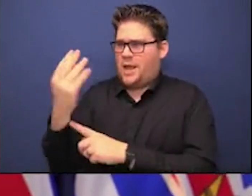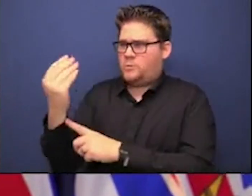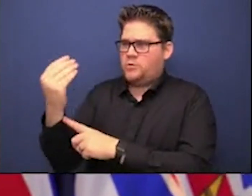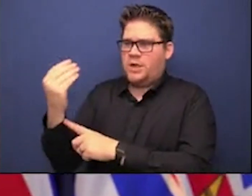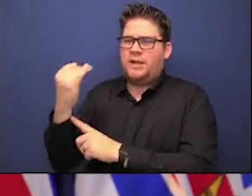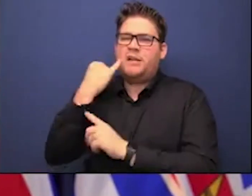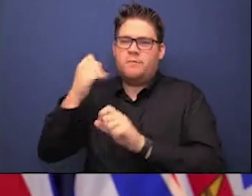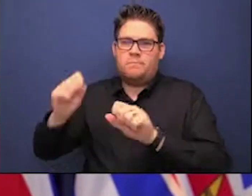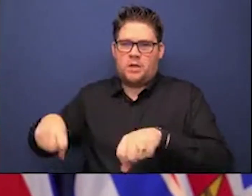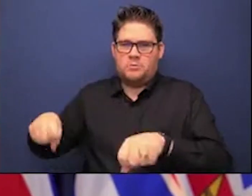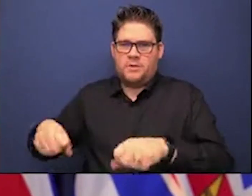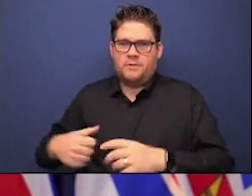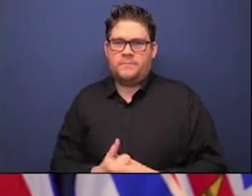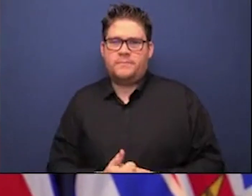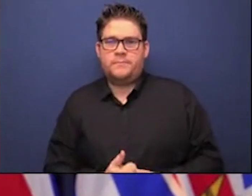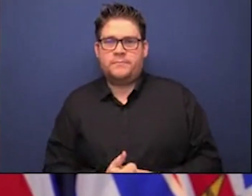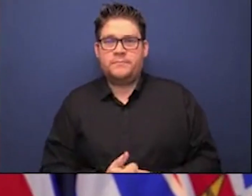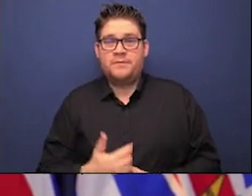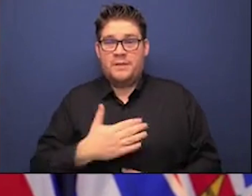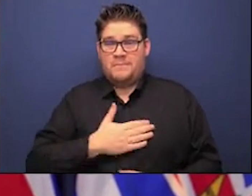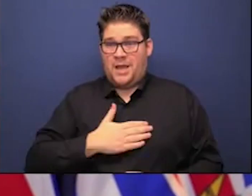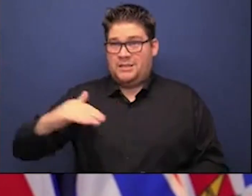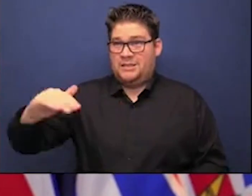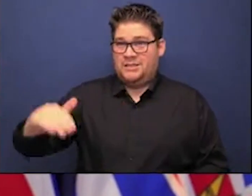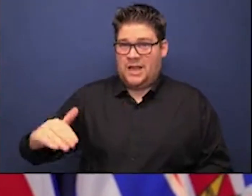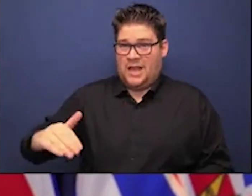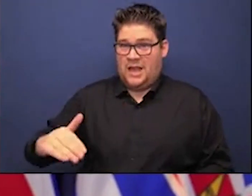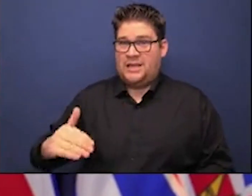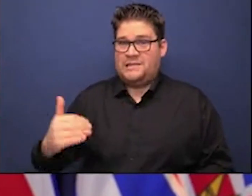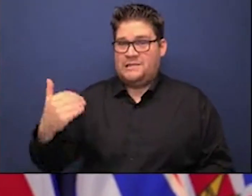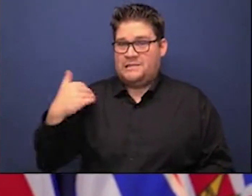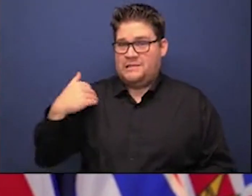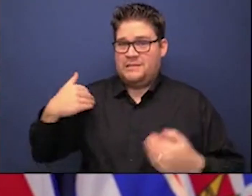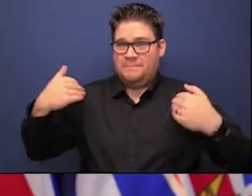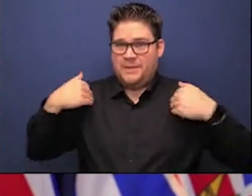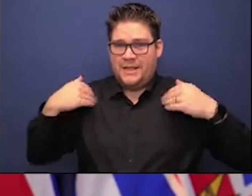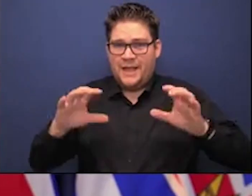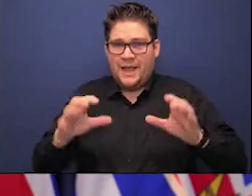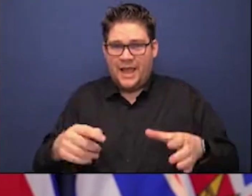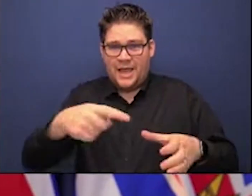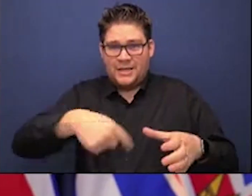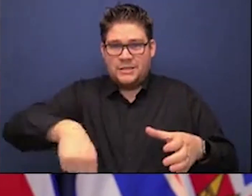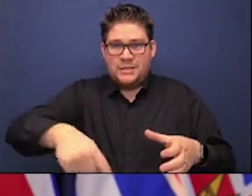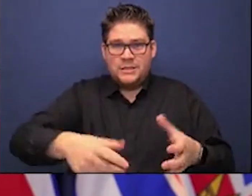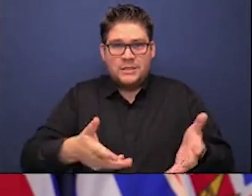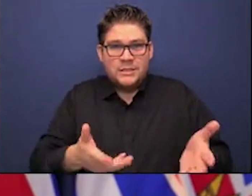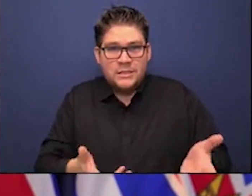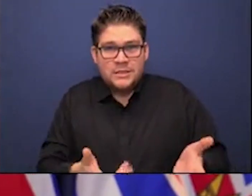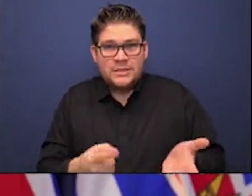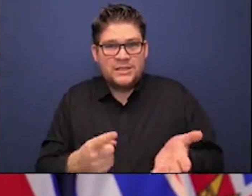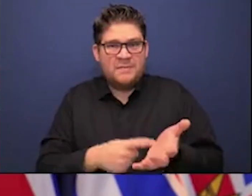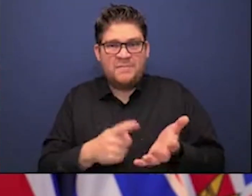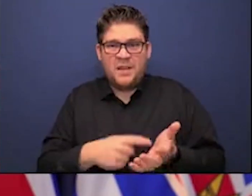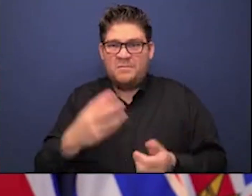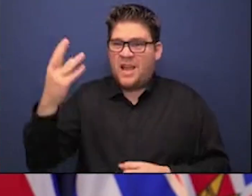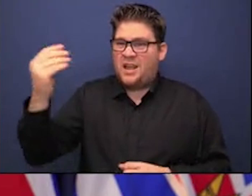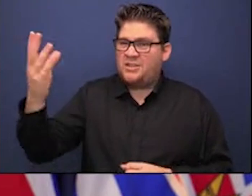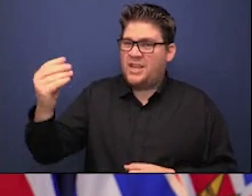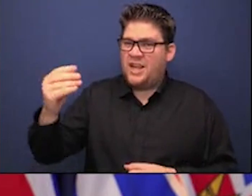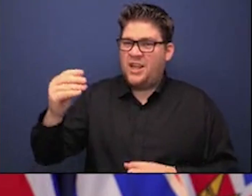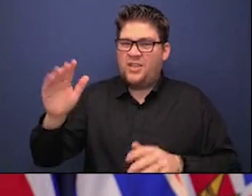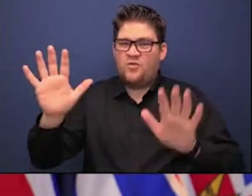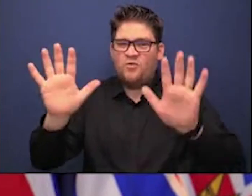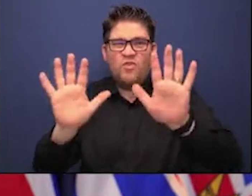very difficult, and they were still inside the gym. So my question is, can PE still happen inside the gym, or is that now off? Because you said whenever